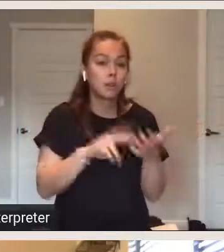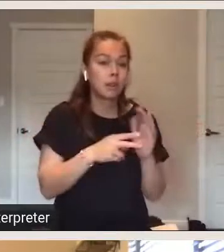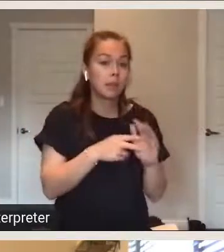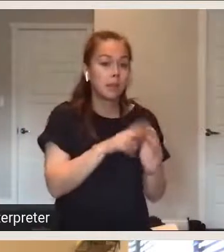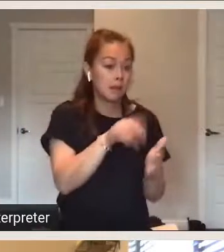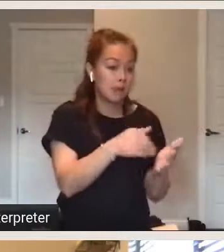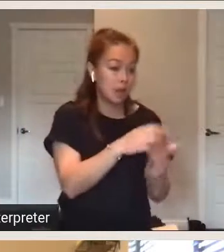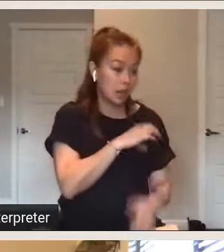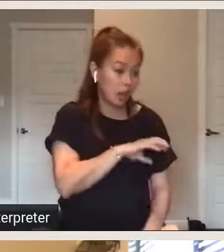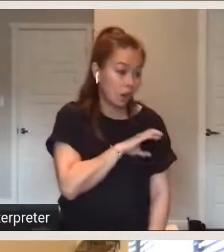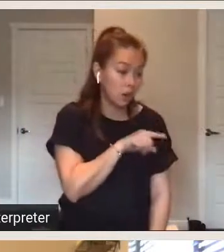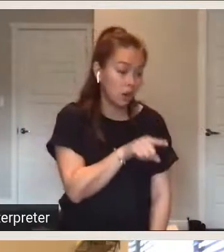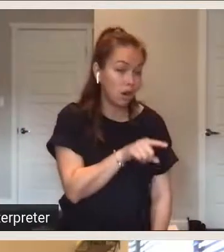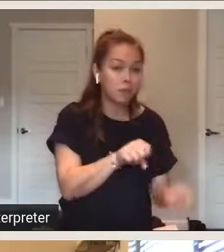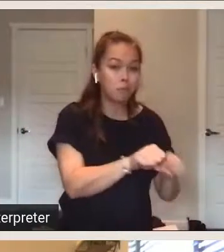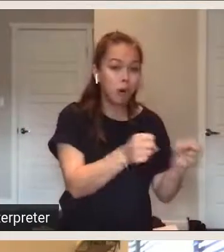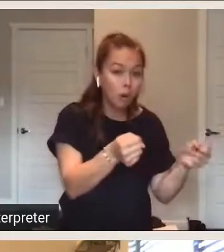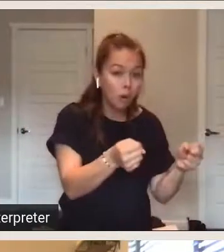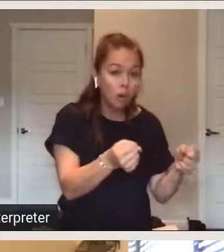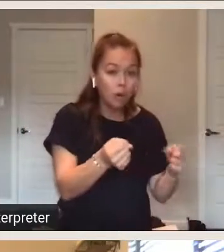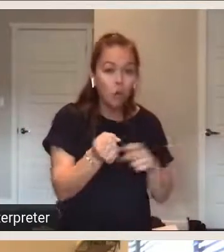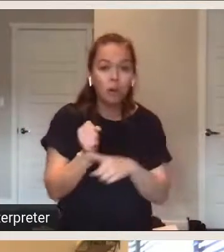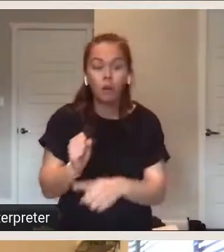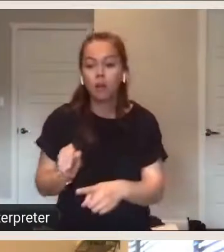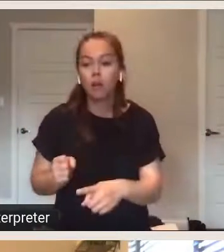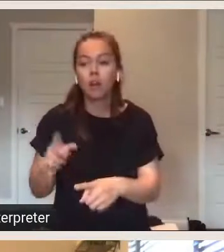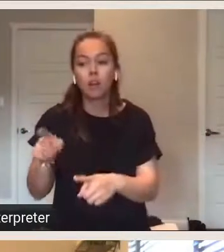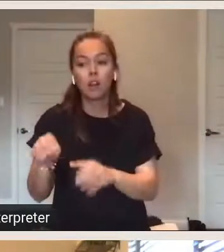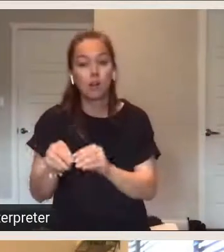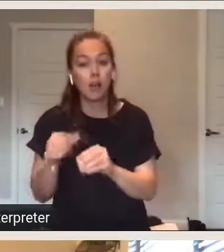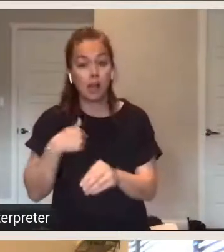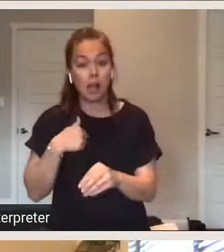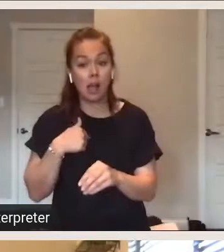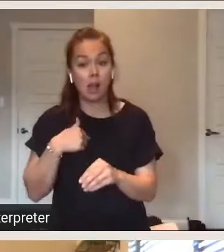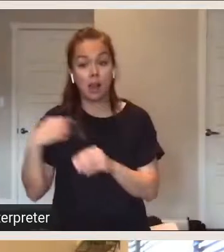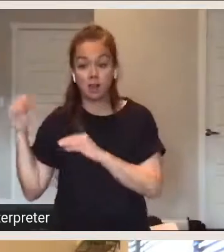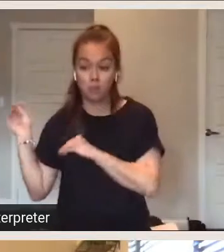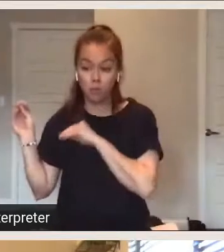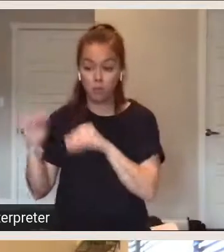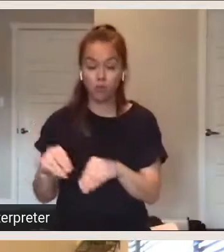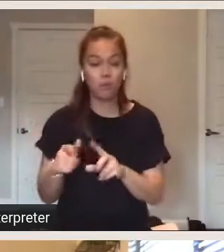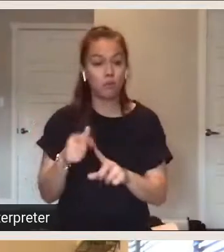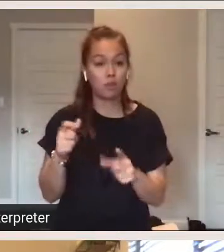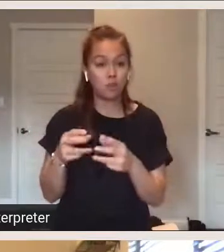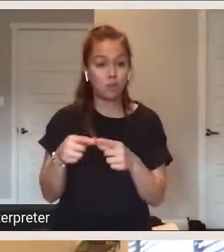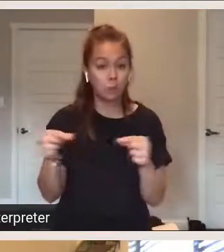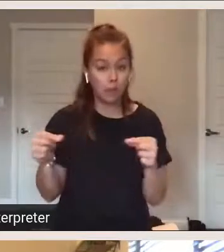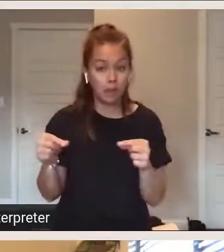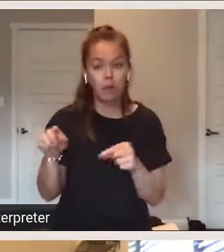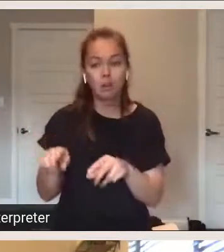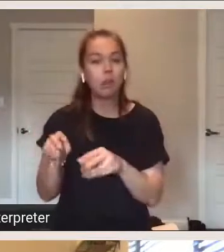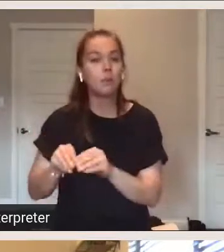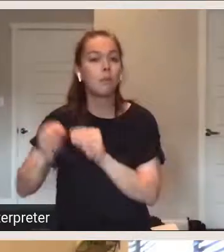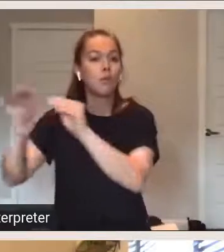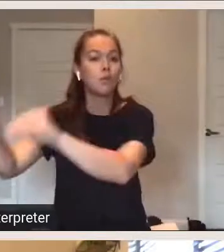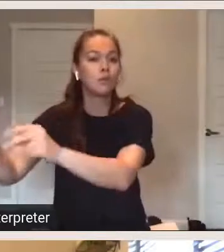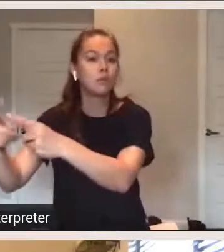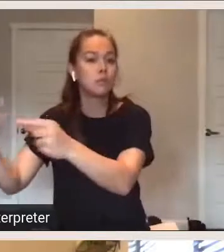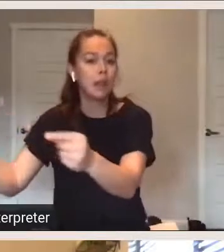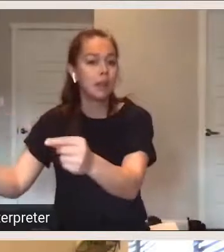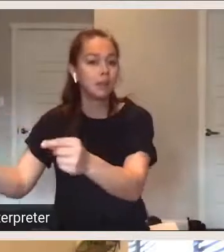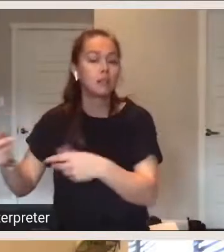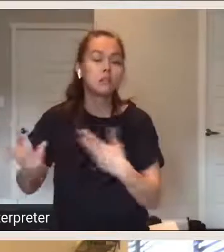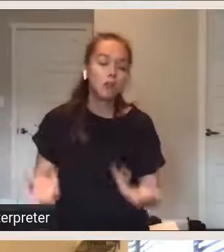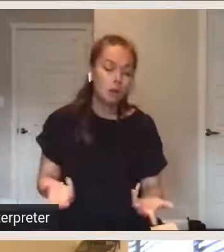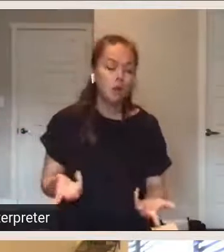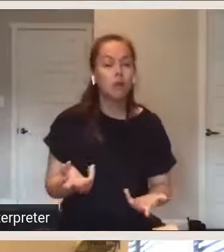was going away and about to move to Japan. And also with the satellite kid, the character of Lena, like I've known a lot of